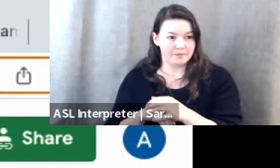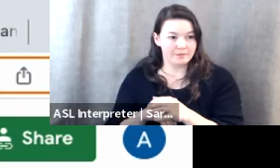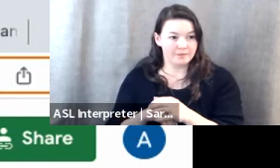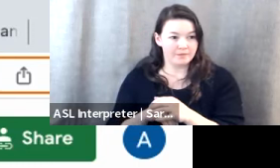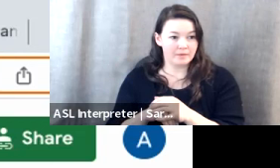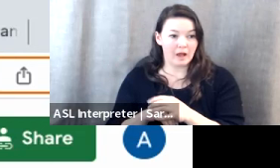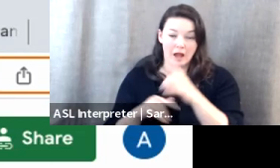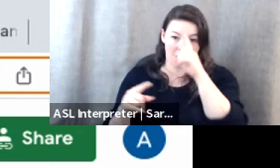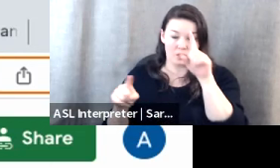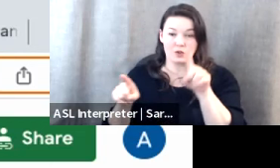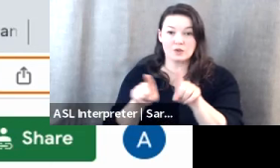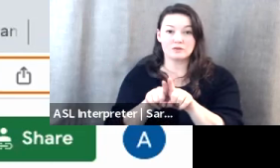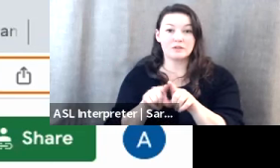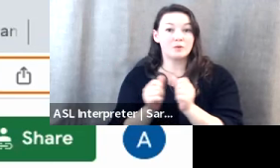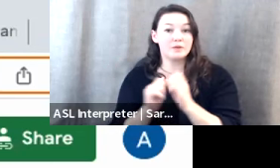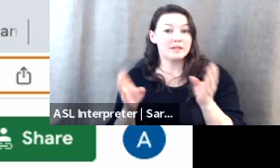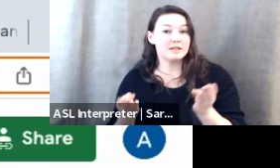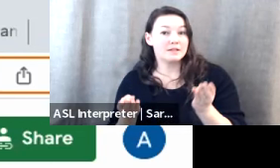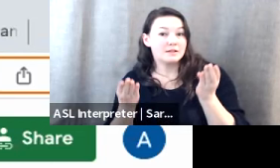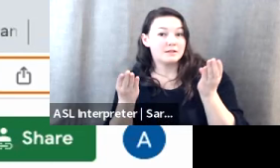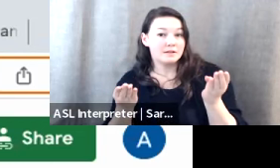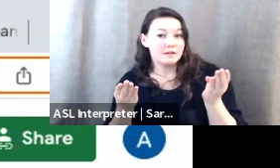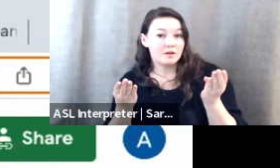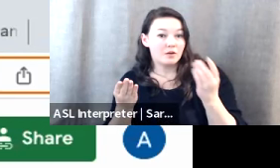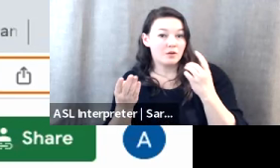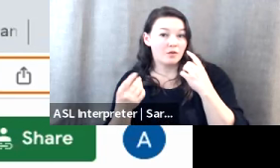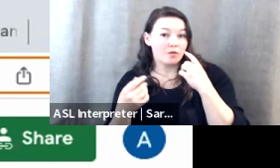I agree with the suggestion to